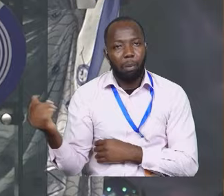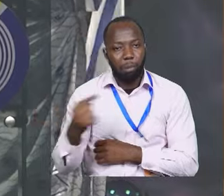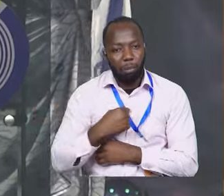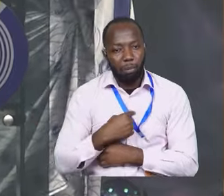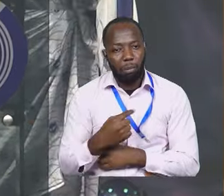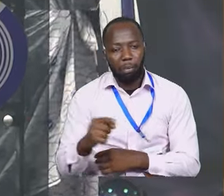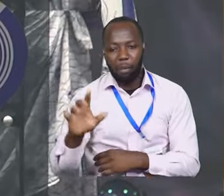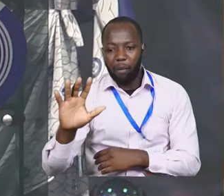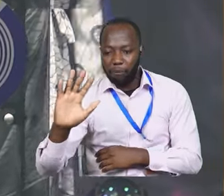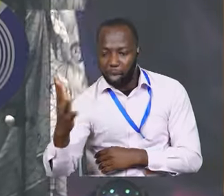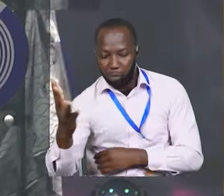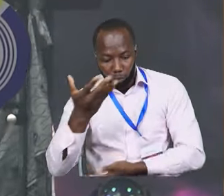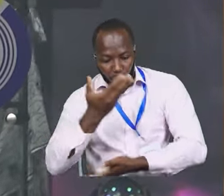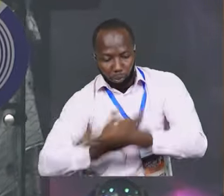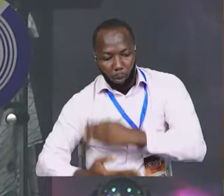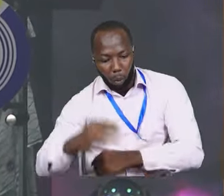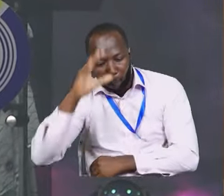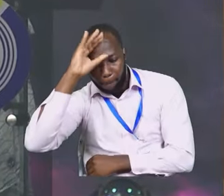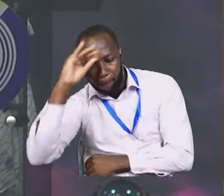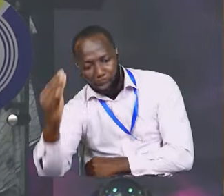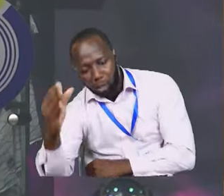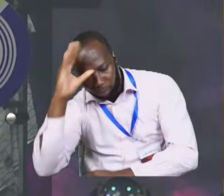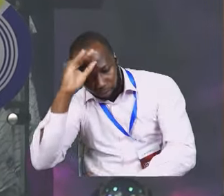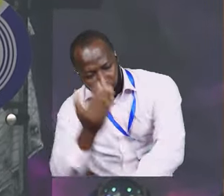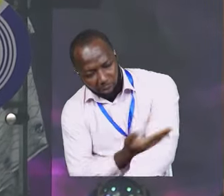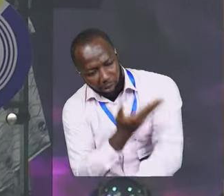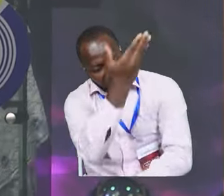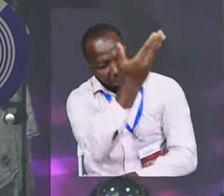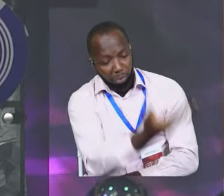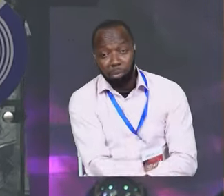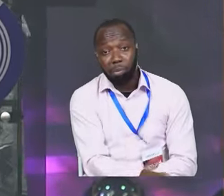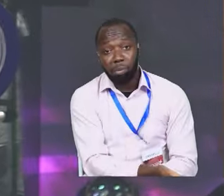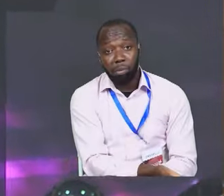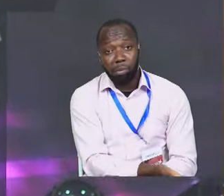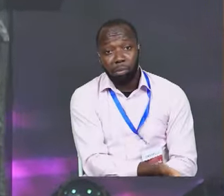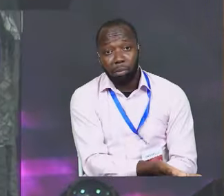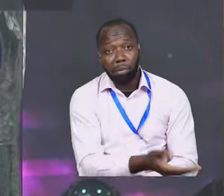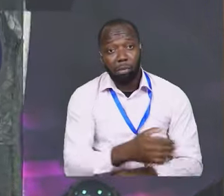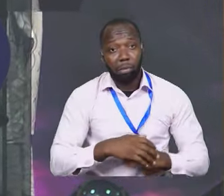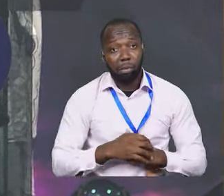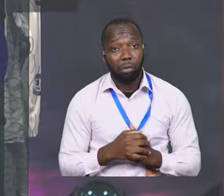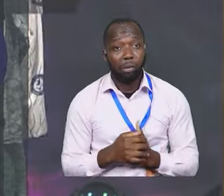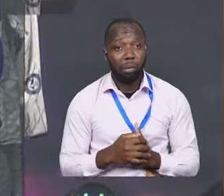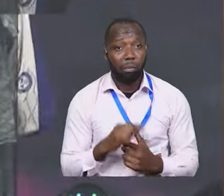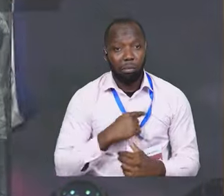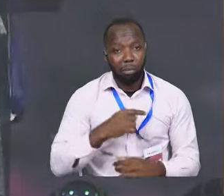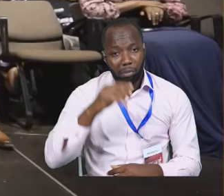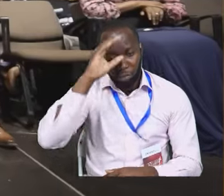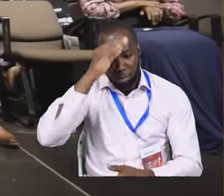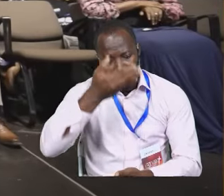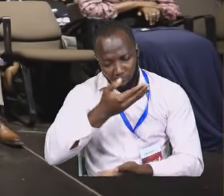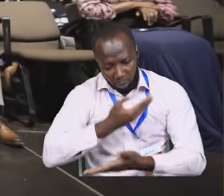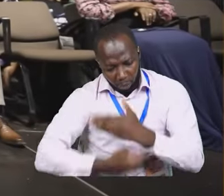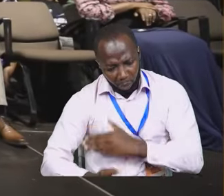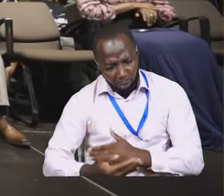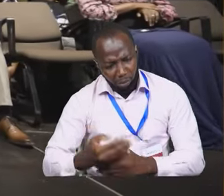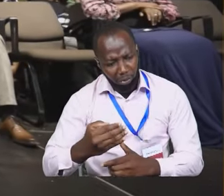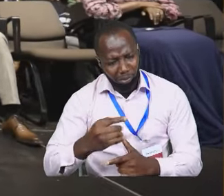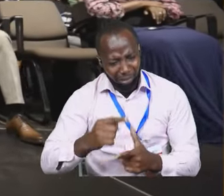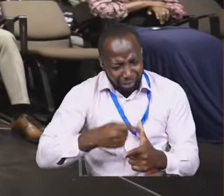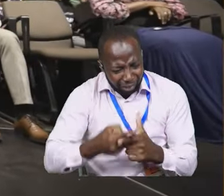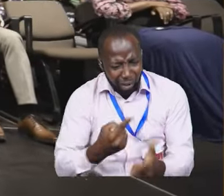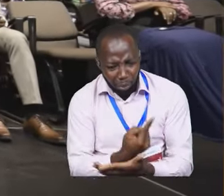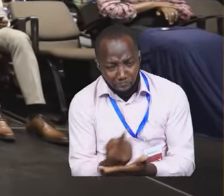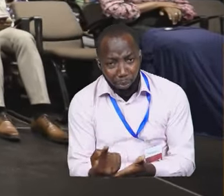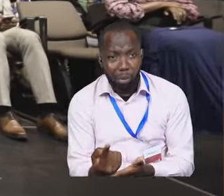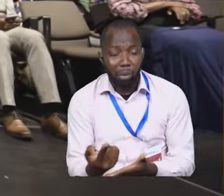males. I was the fifth one. Ah, me woy. Who gave birth at that time? After I